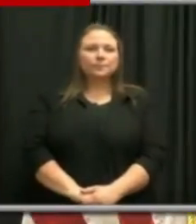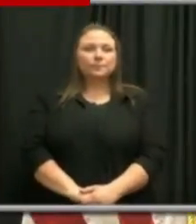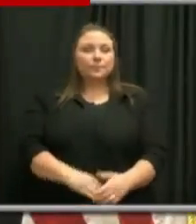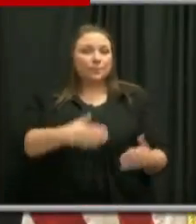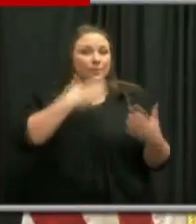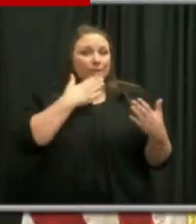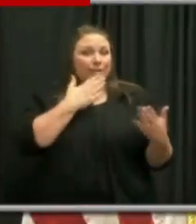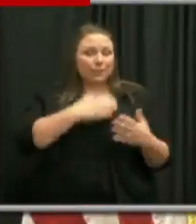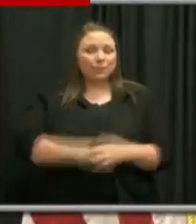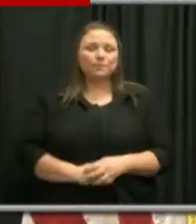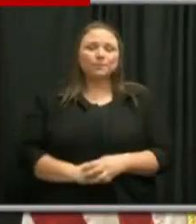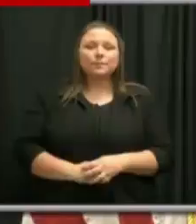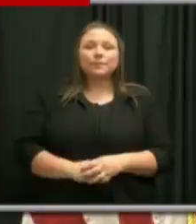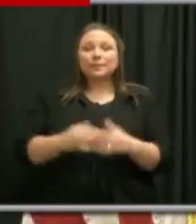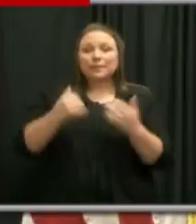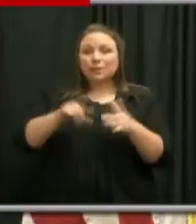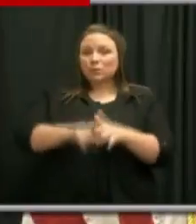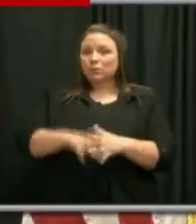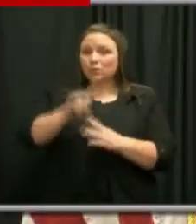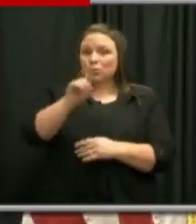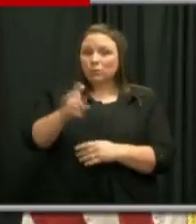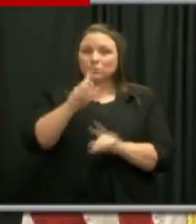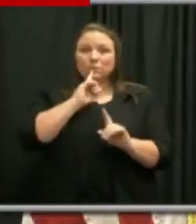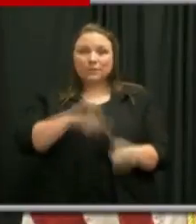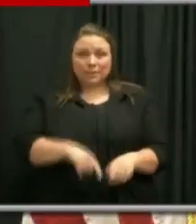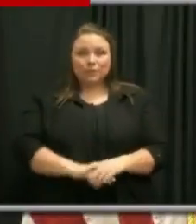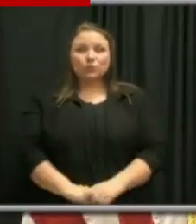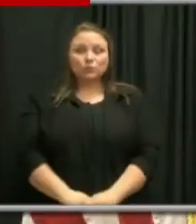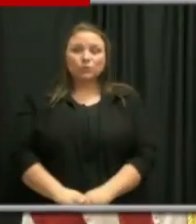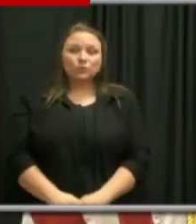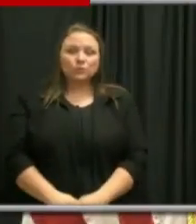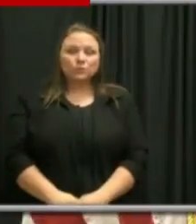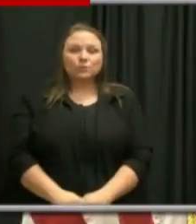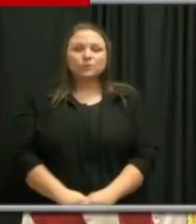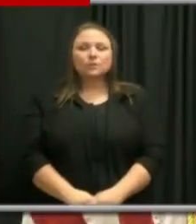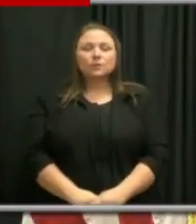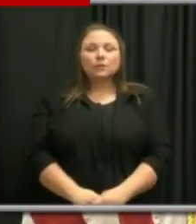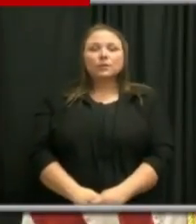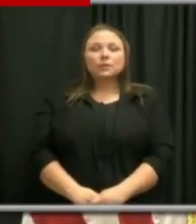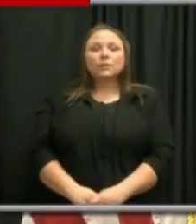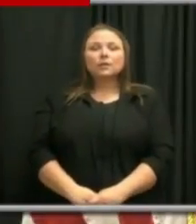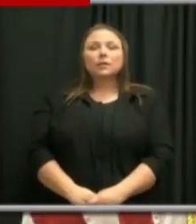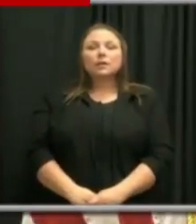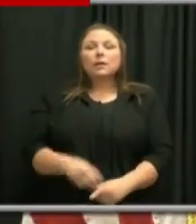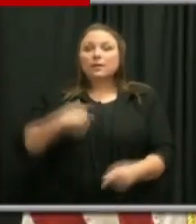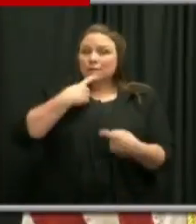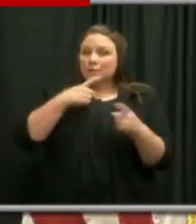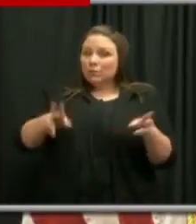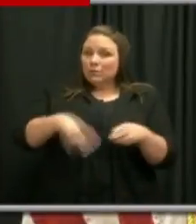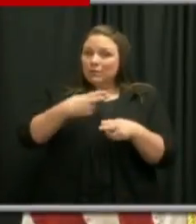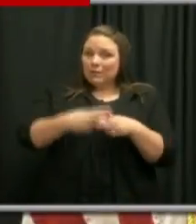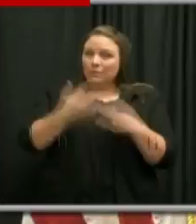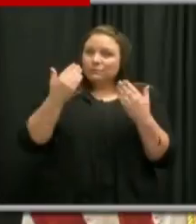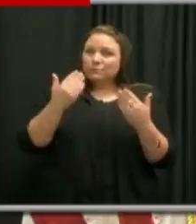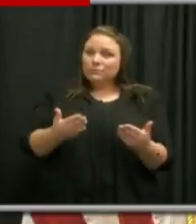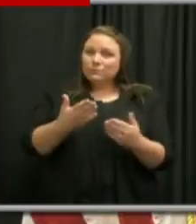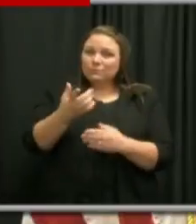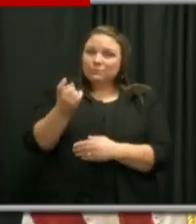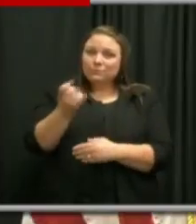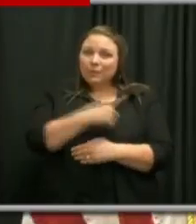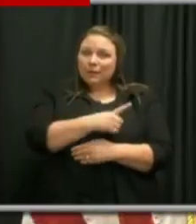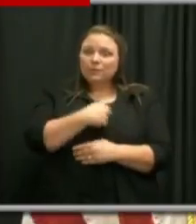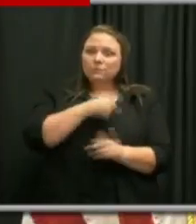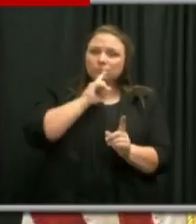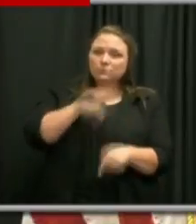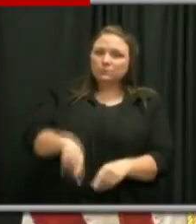Thank you, Ms. Hayes. We will now start the Q&A segment of today's briefing. As I announce your name, you may proceed by asking your question over the